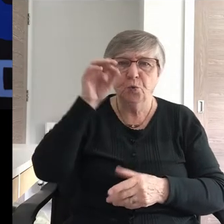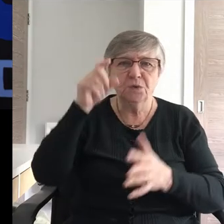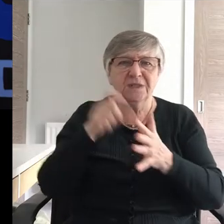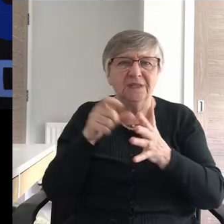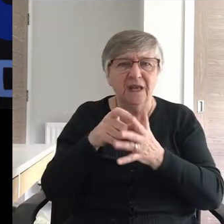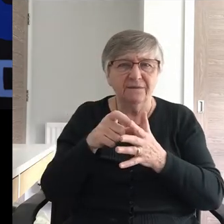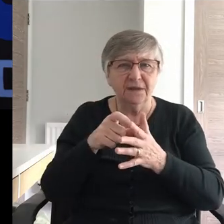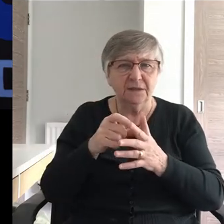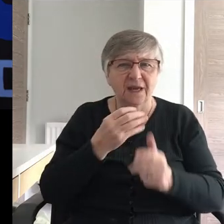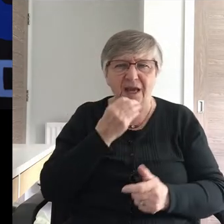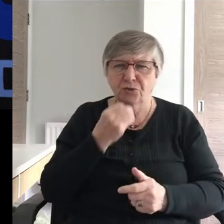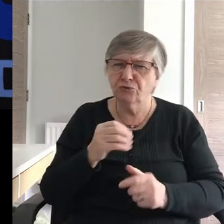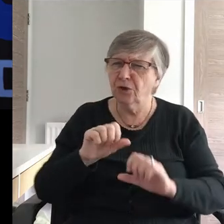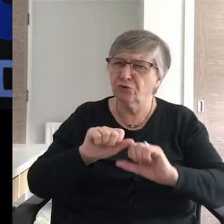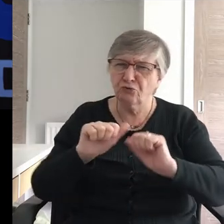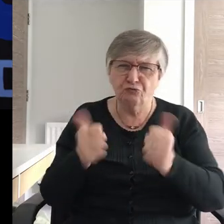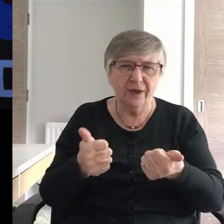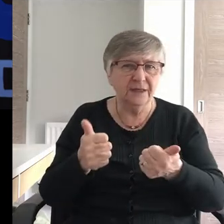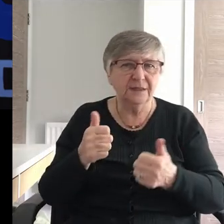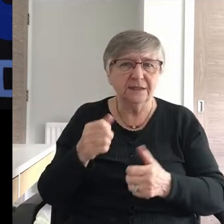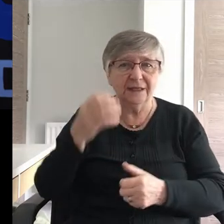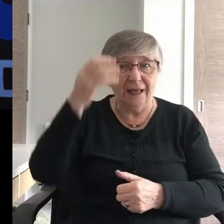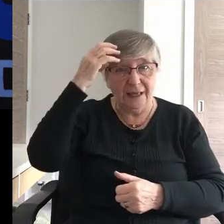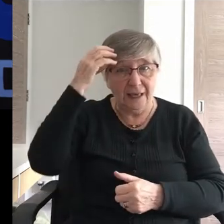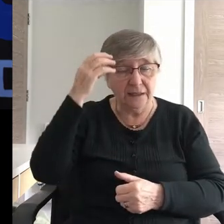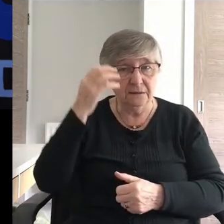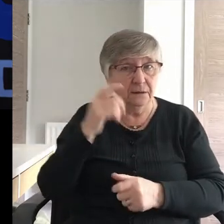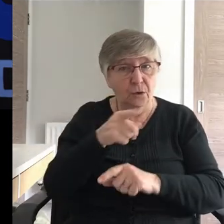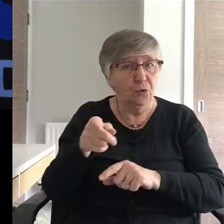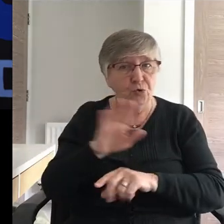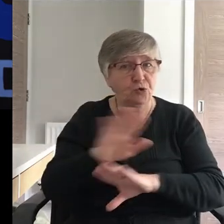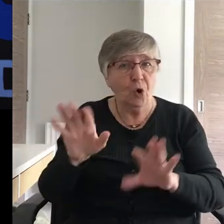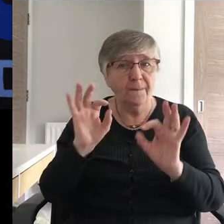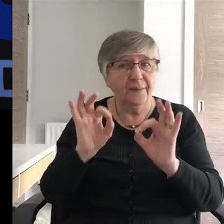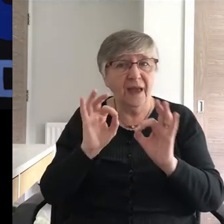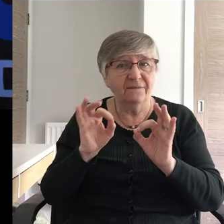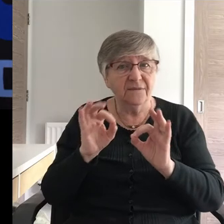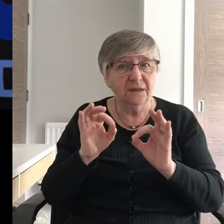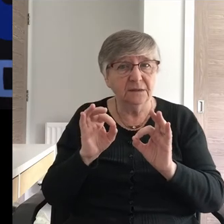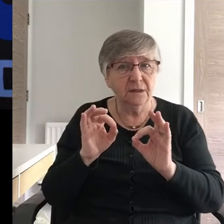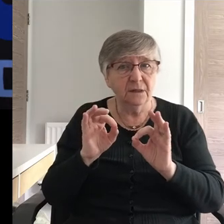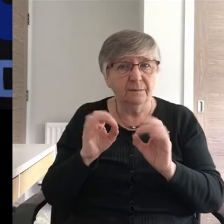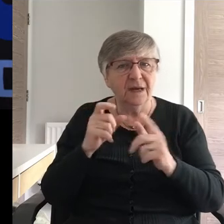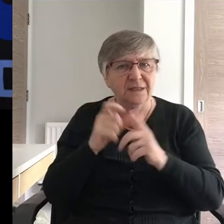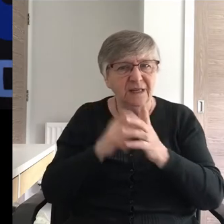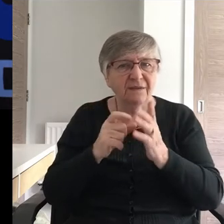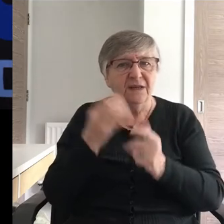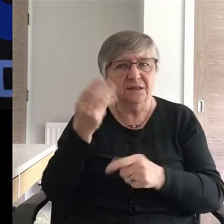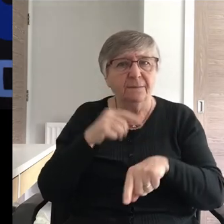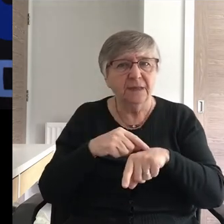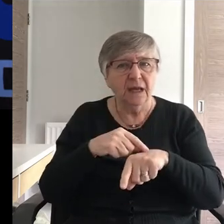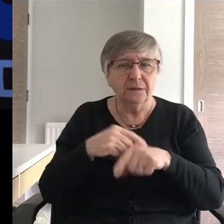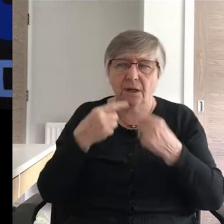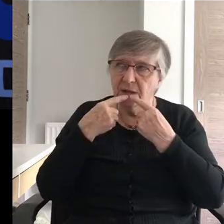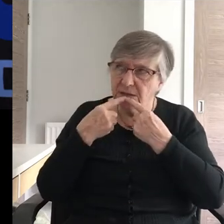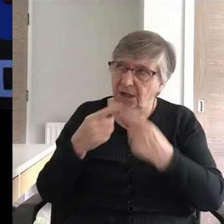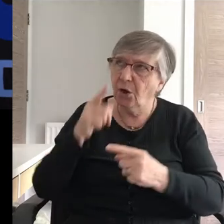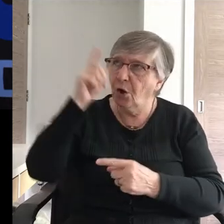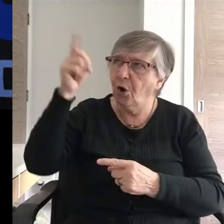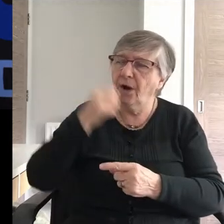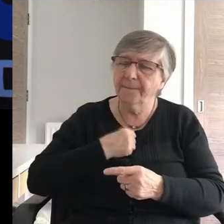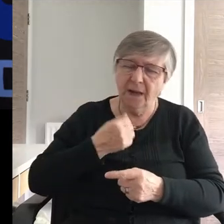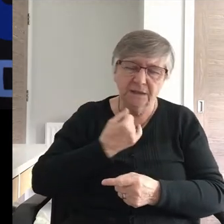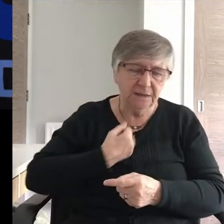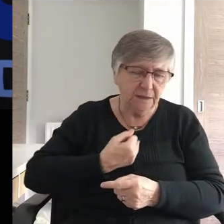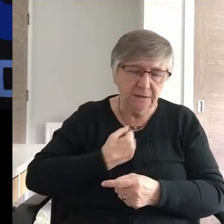king, yet not without his faults either, but prepared to admit his sins and return to his God in shame